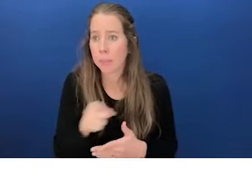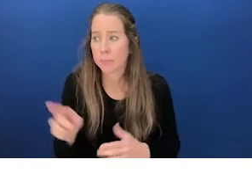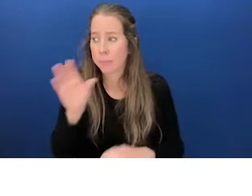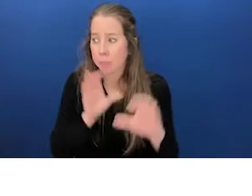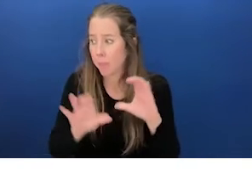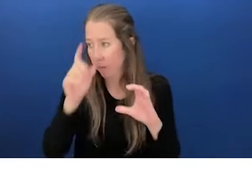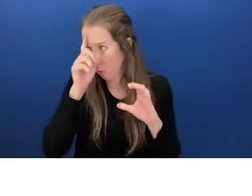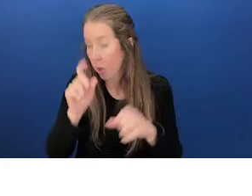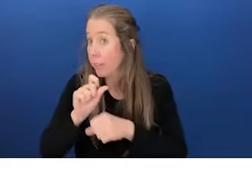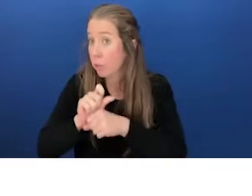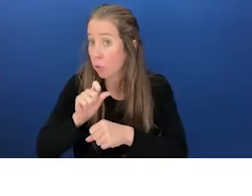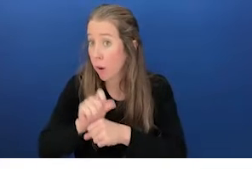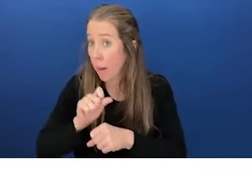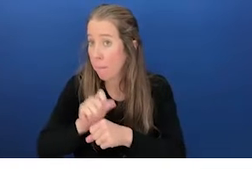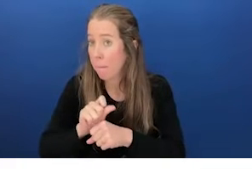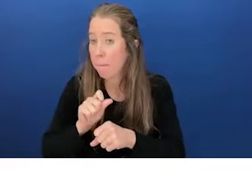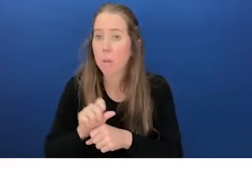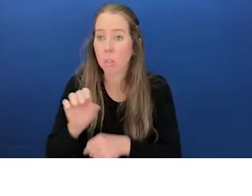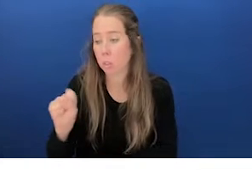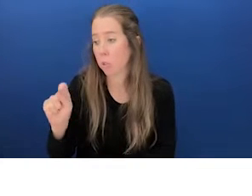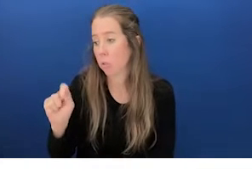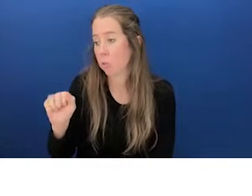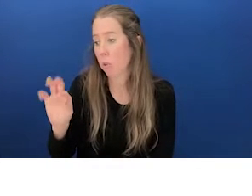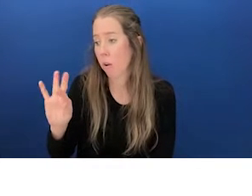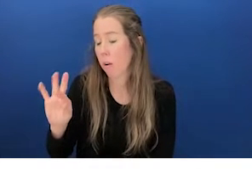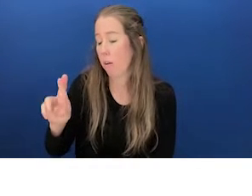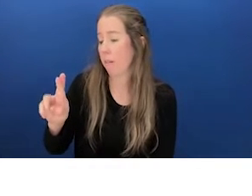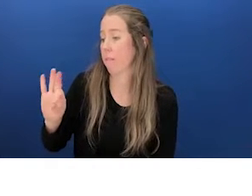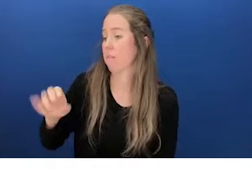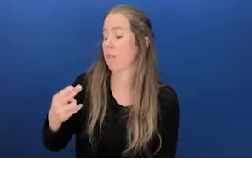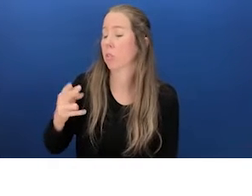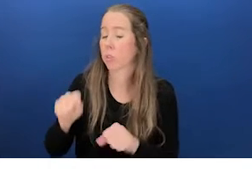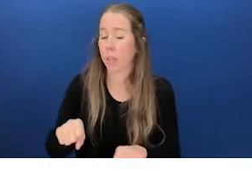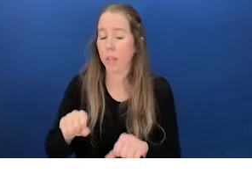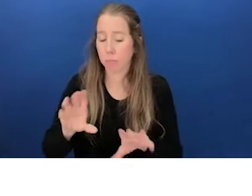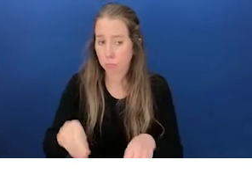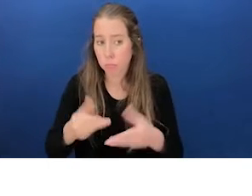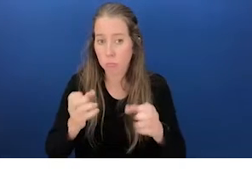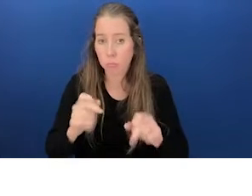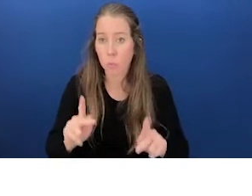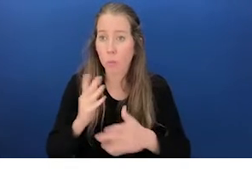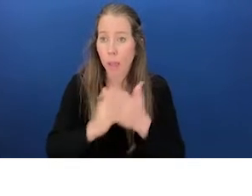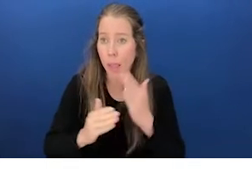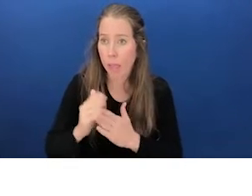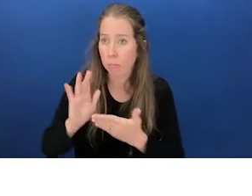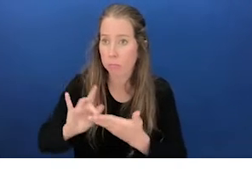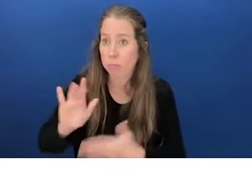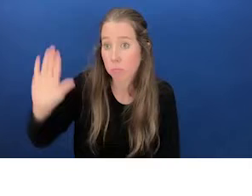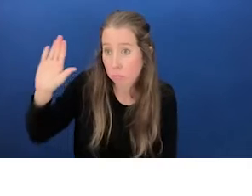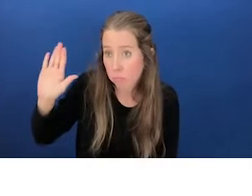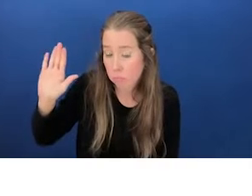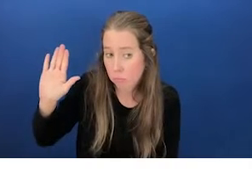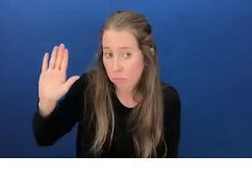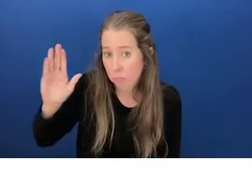a job, Starfish can provide them the opportunity to raise their hand. Once they raise